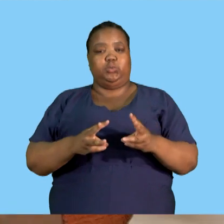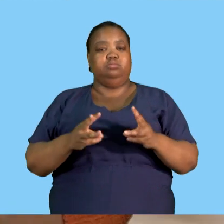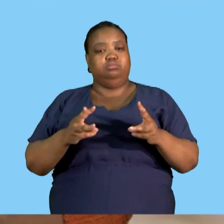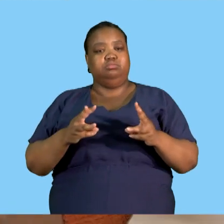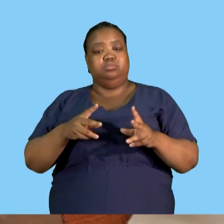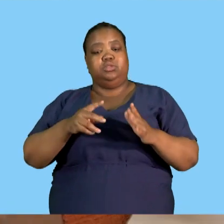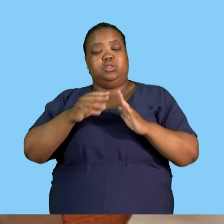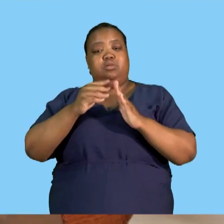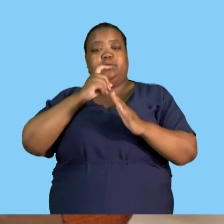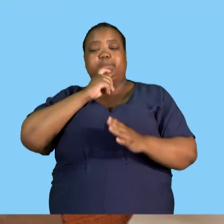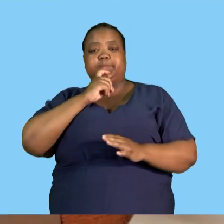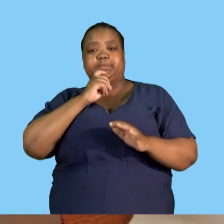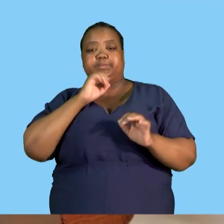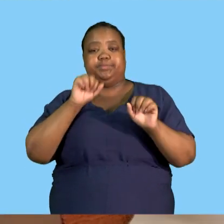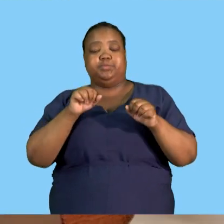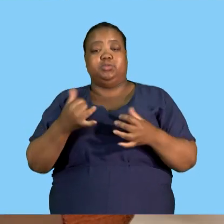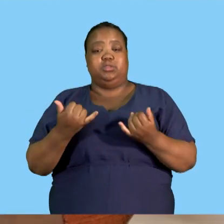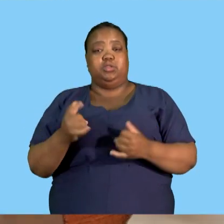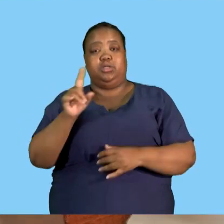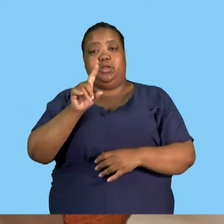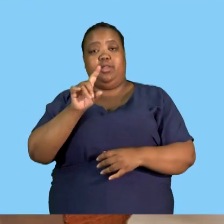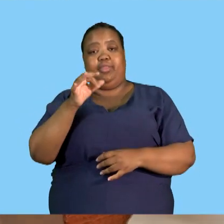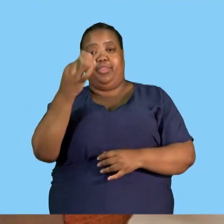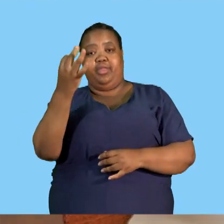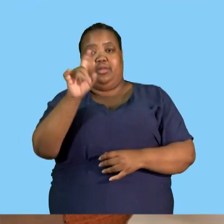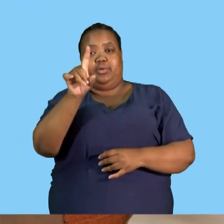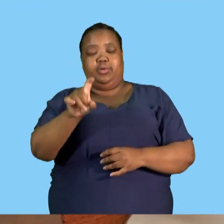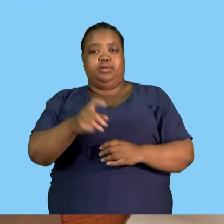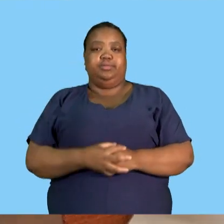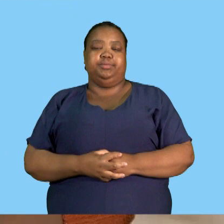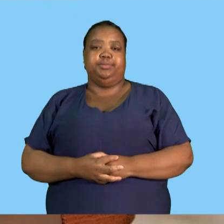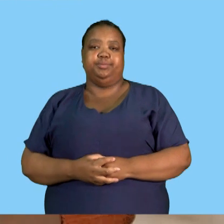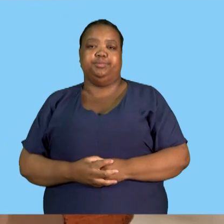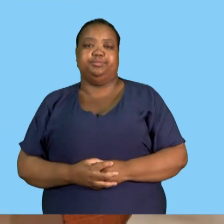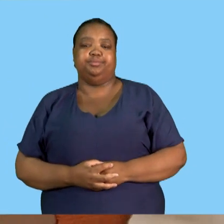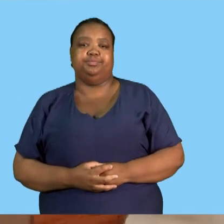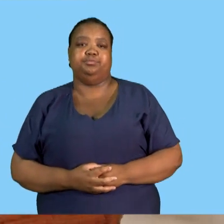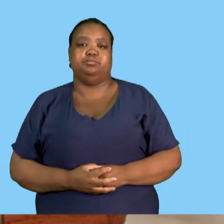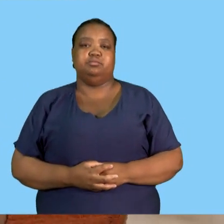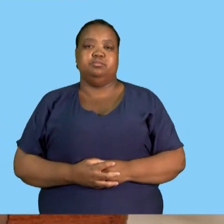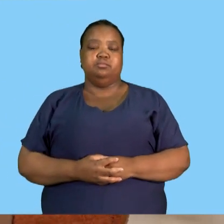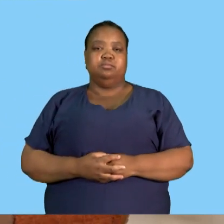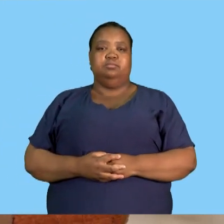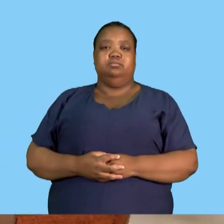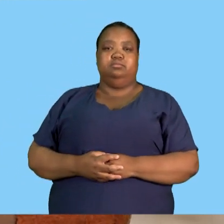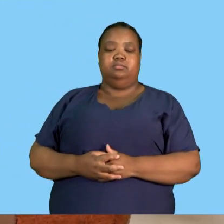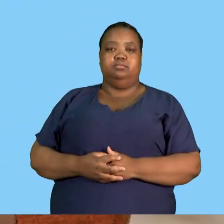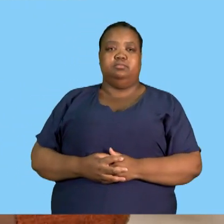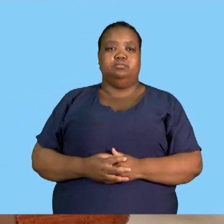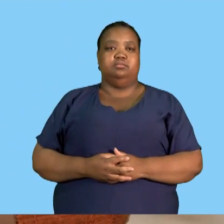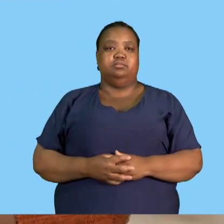not limited to this. Right, let's go to the third question. Right, which happens to be our last